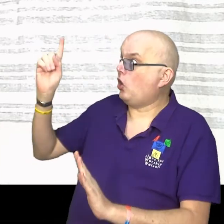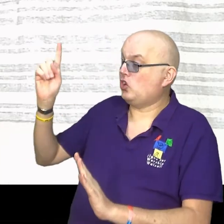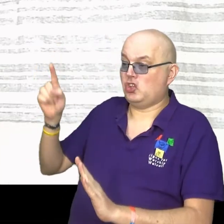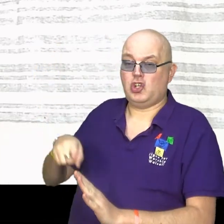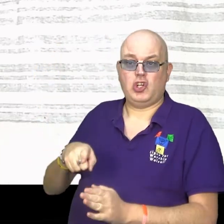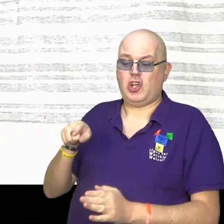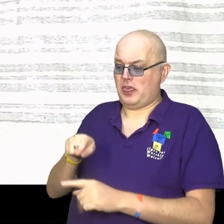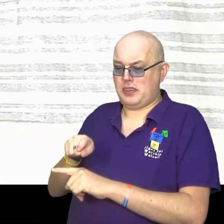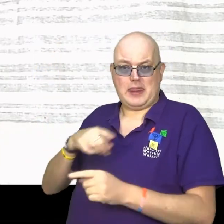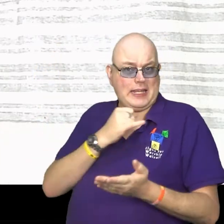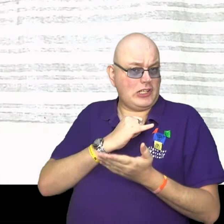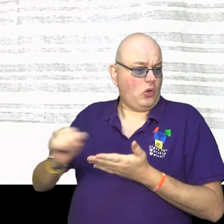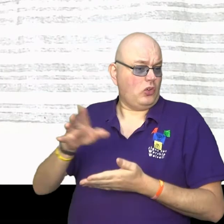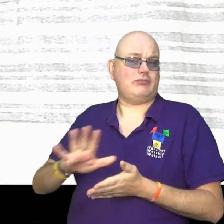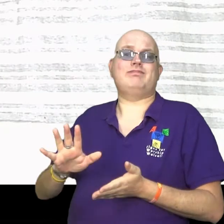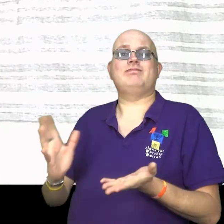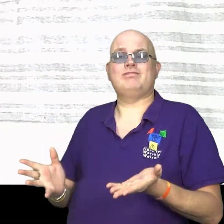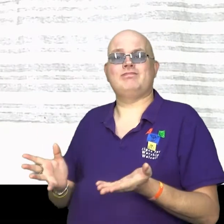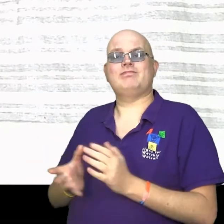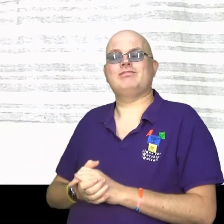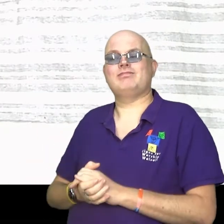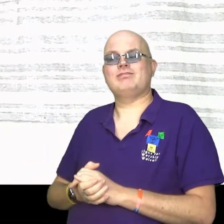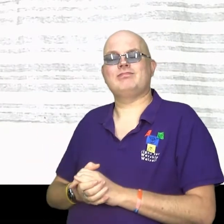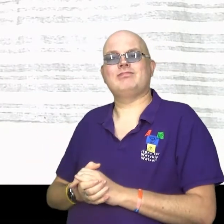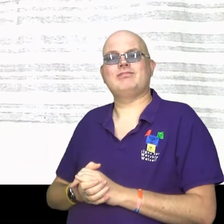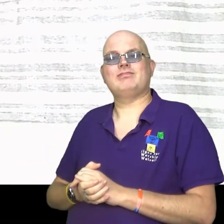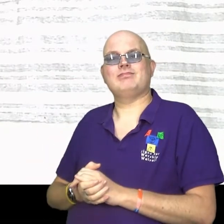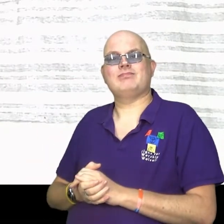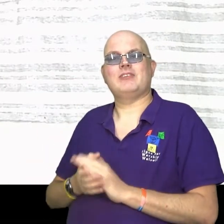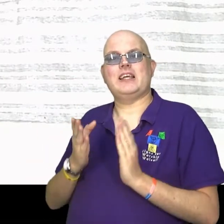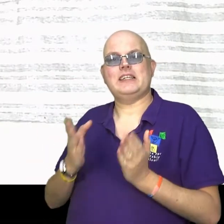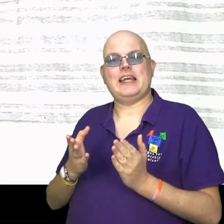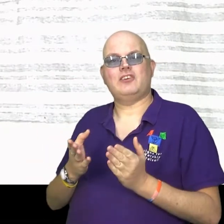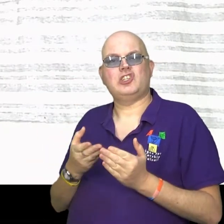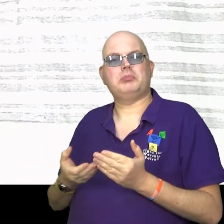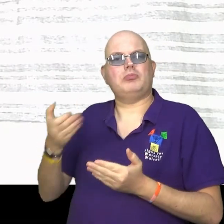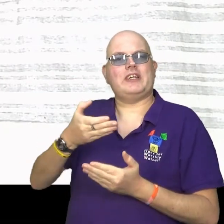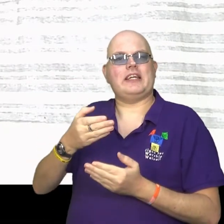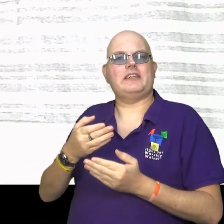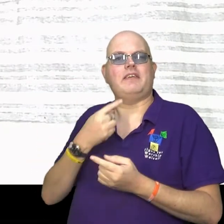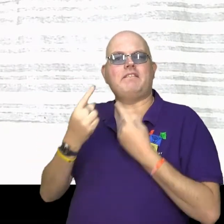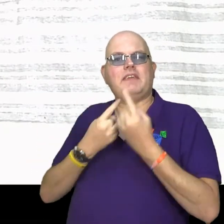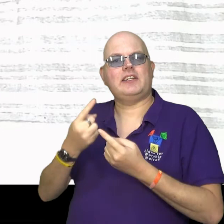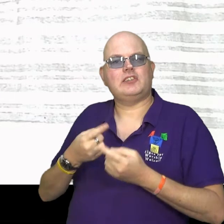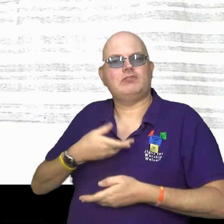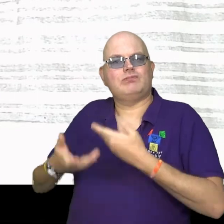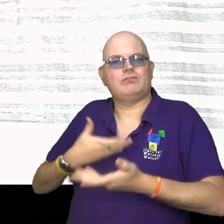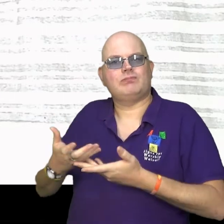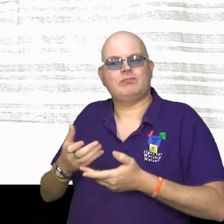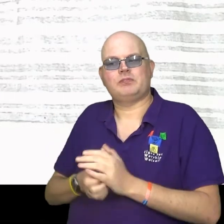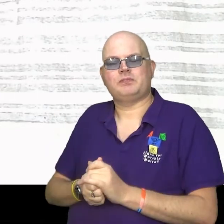God. Now, before we go further, it's time for just a little bit more flesh on the bones of the